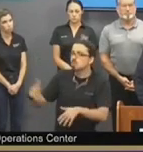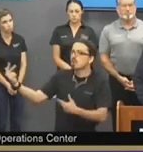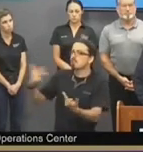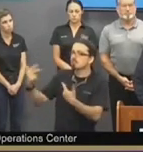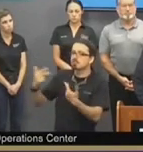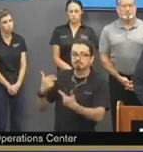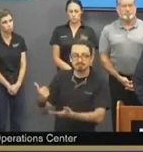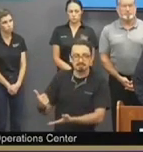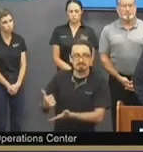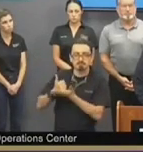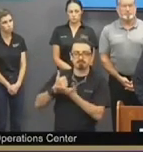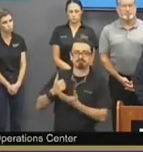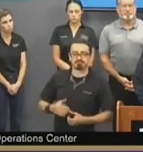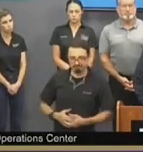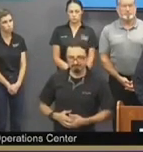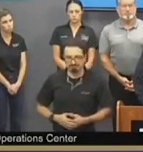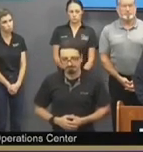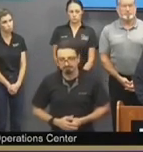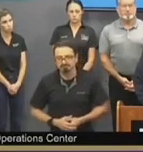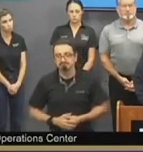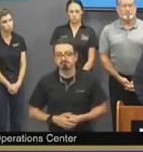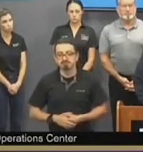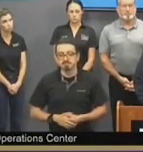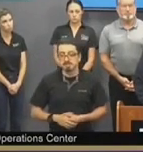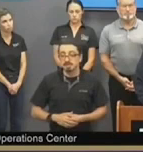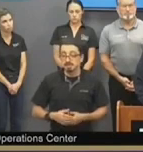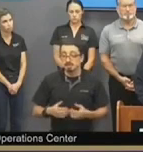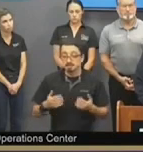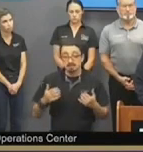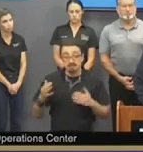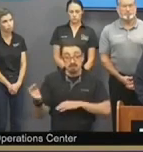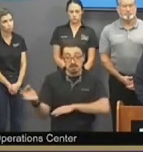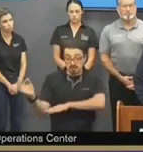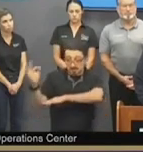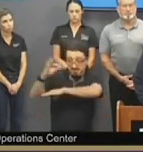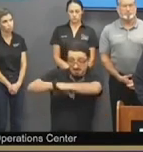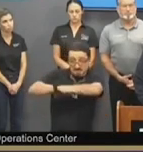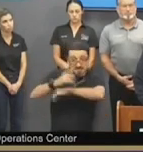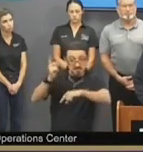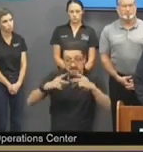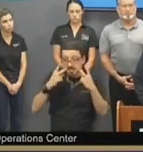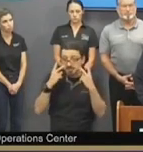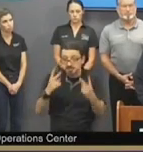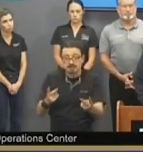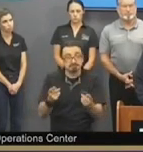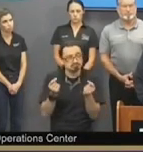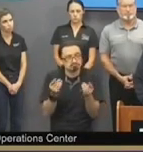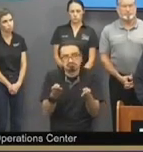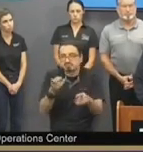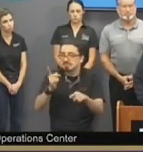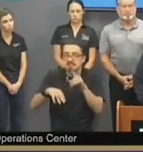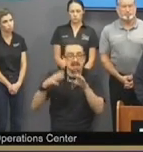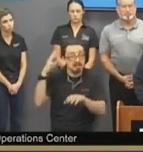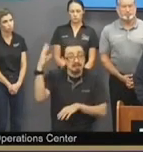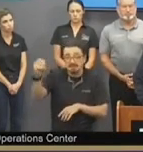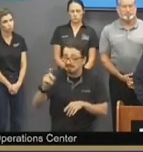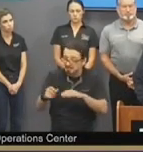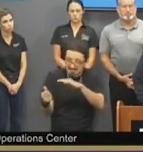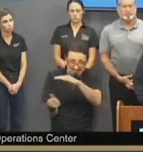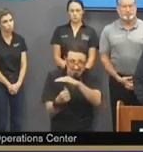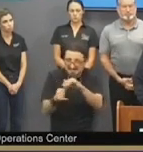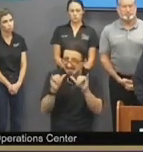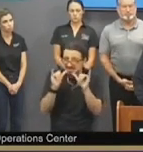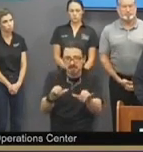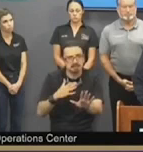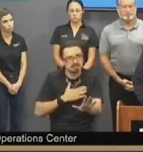opportunity. When it gets dark, you'll not be able to see the roadways. We don't know what the winds are going to do. So